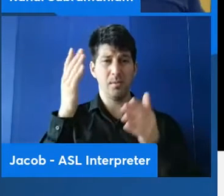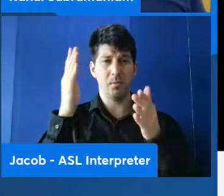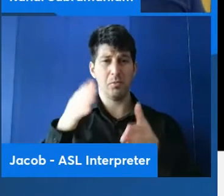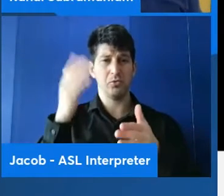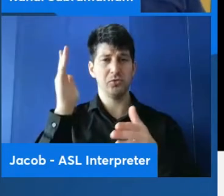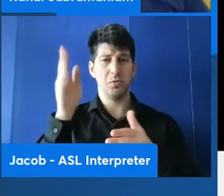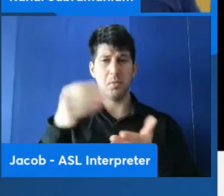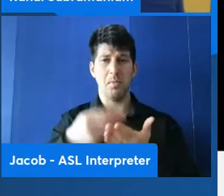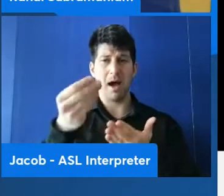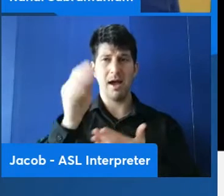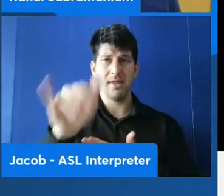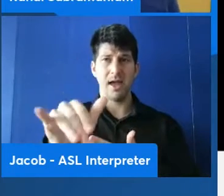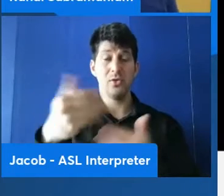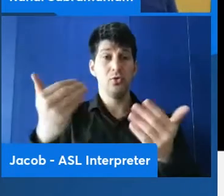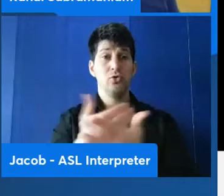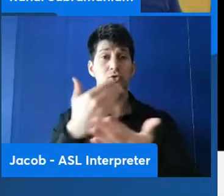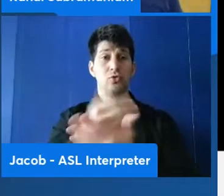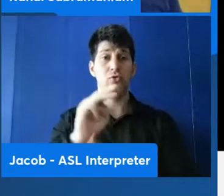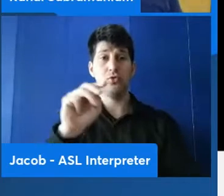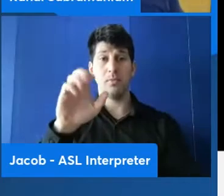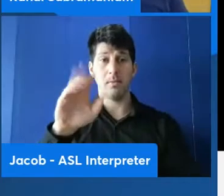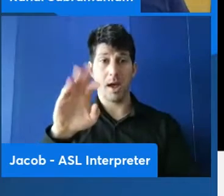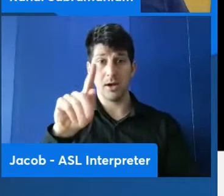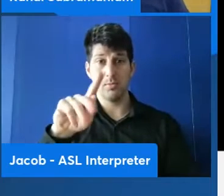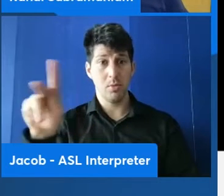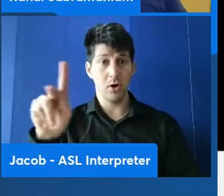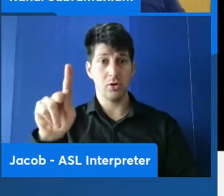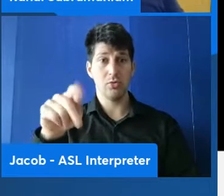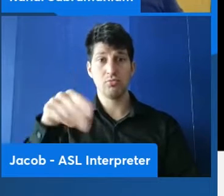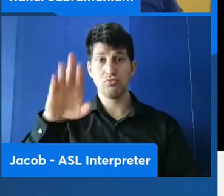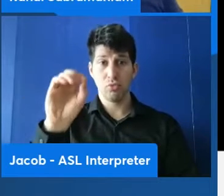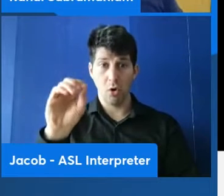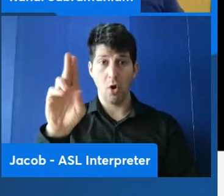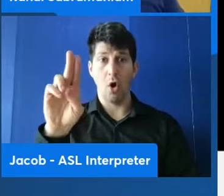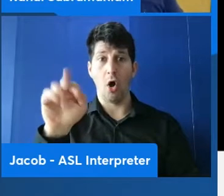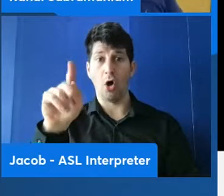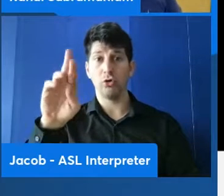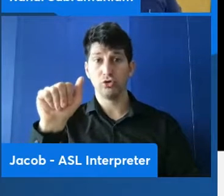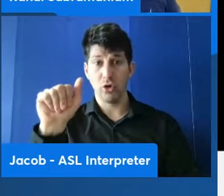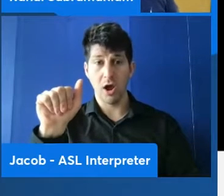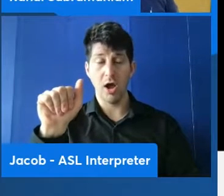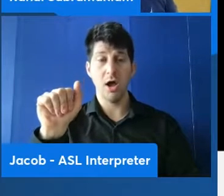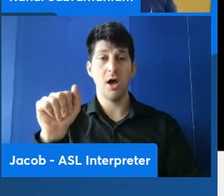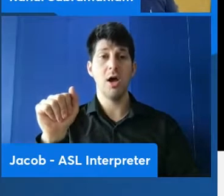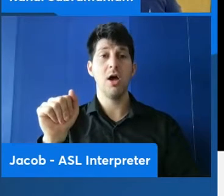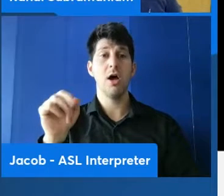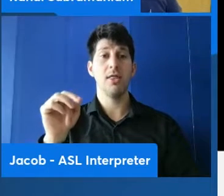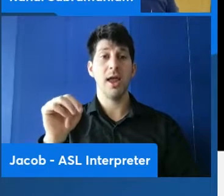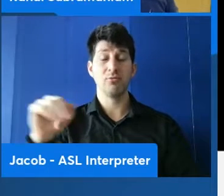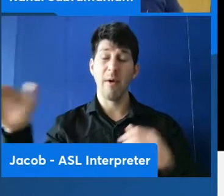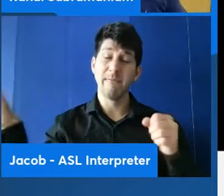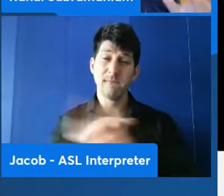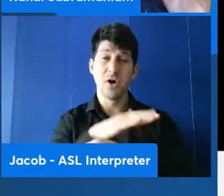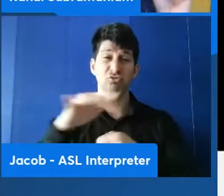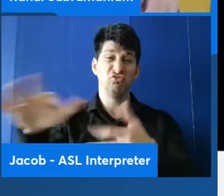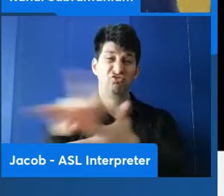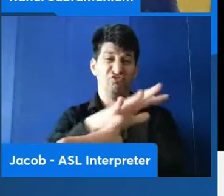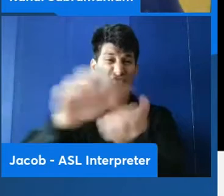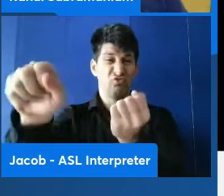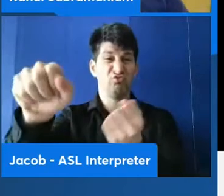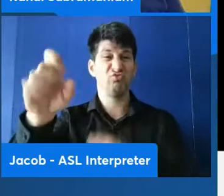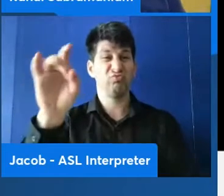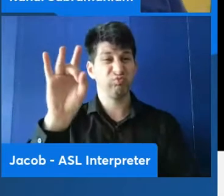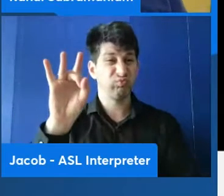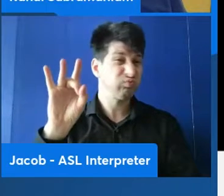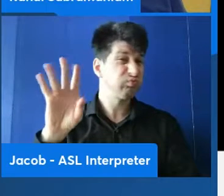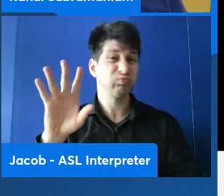new MacBook Pro 16 inches or the Ultras are actually, they would completely destroy these cheese